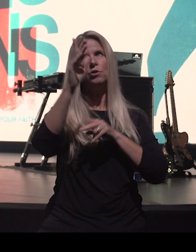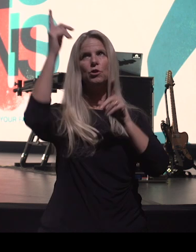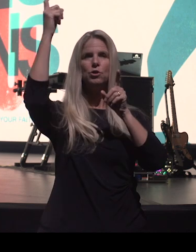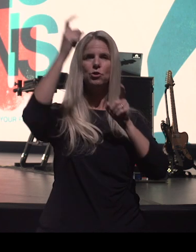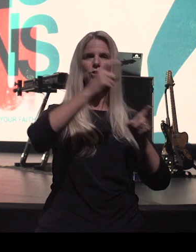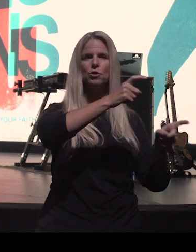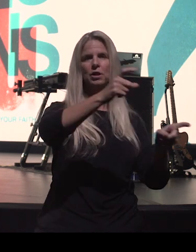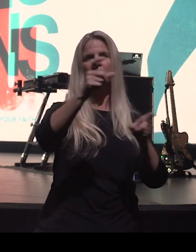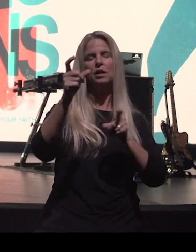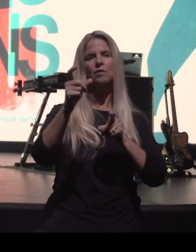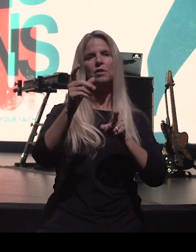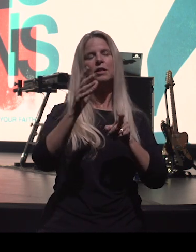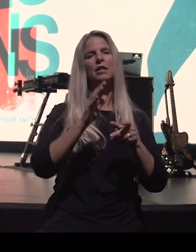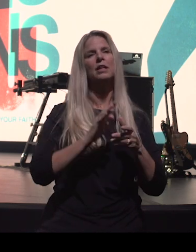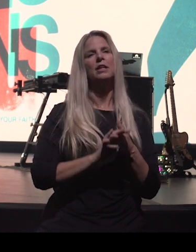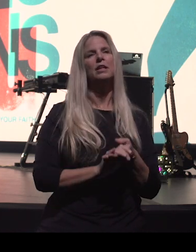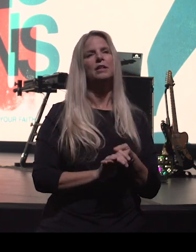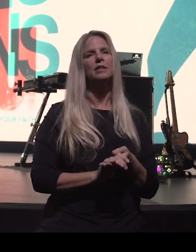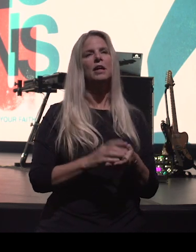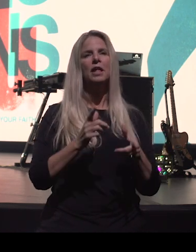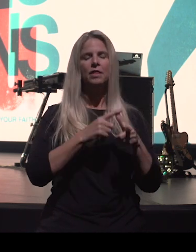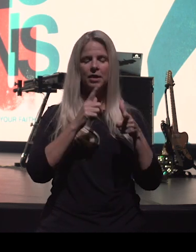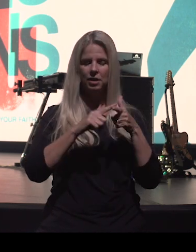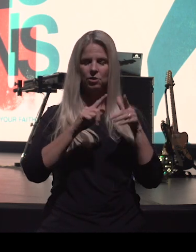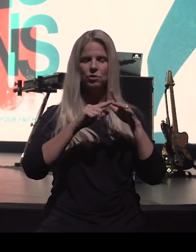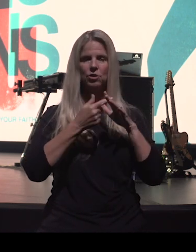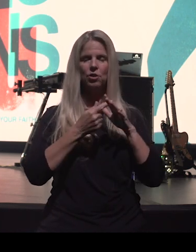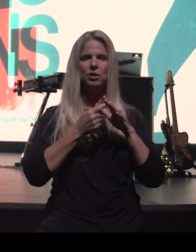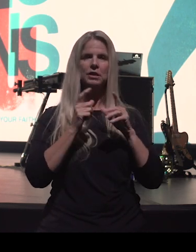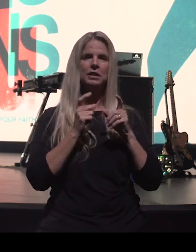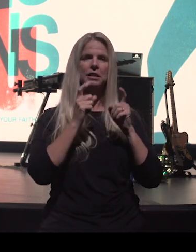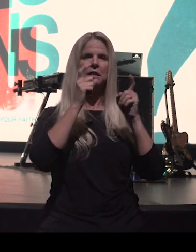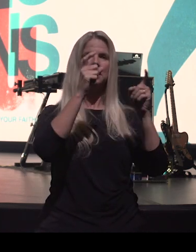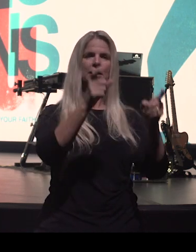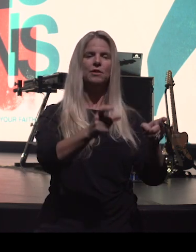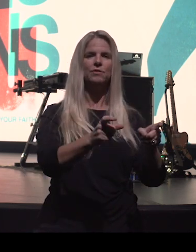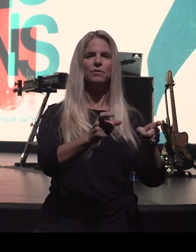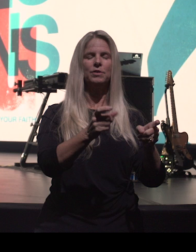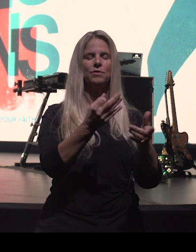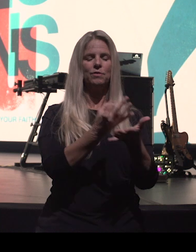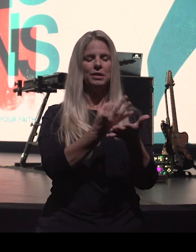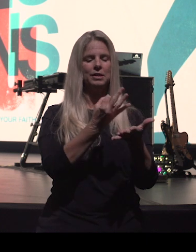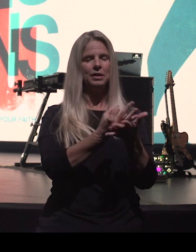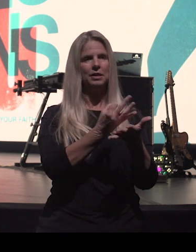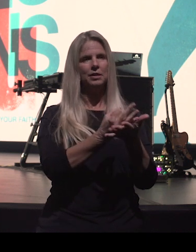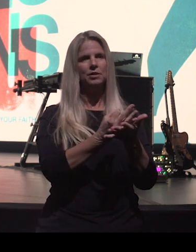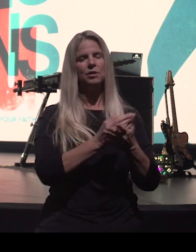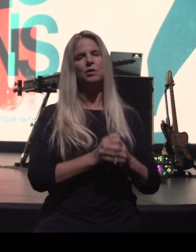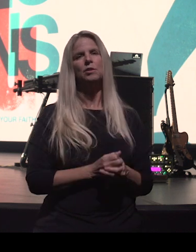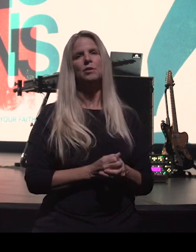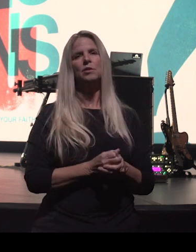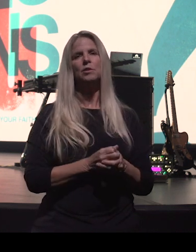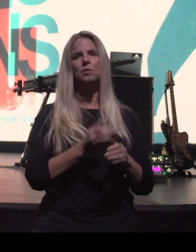faith. And then you begin to give. Because until God becomes first place with your